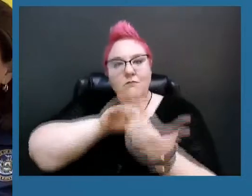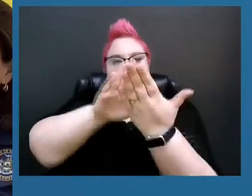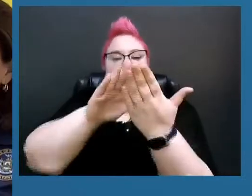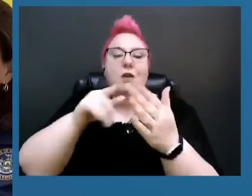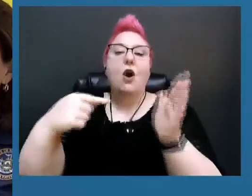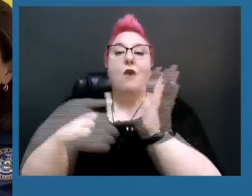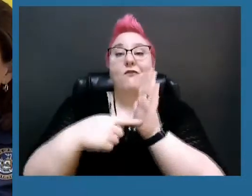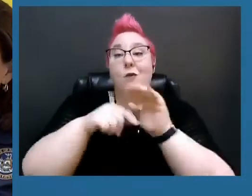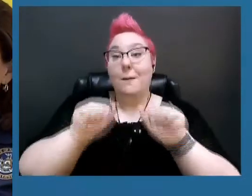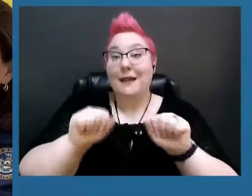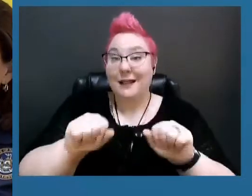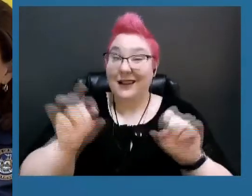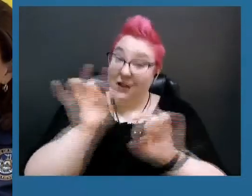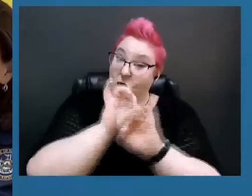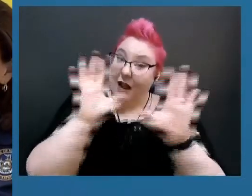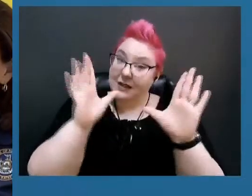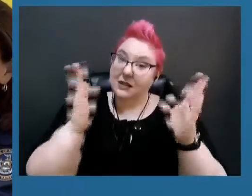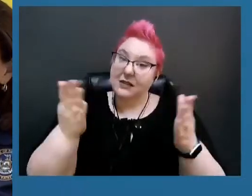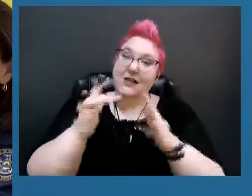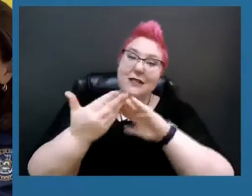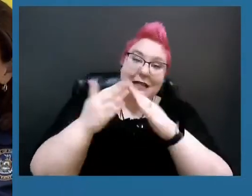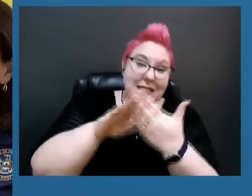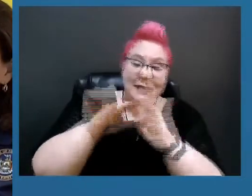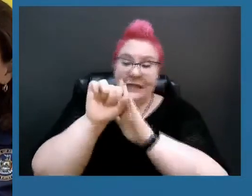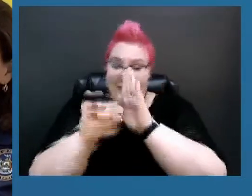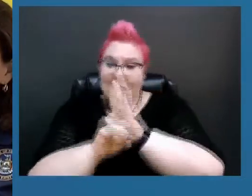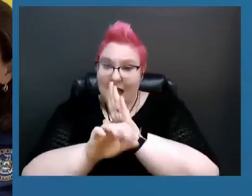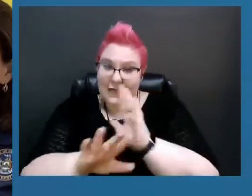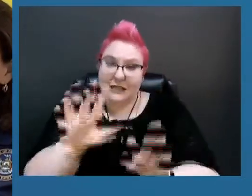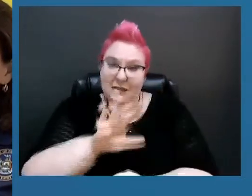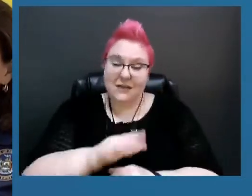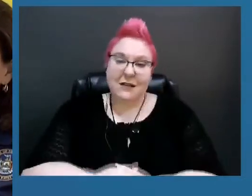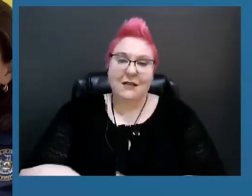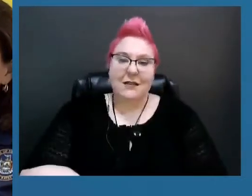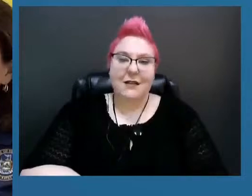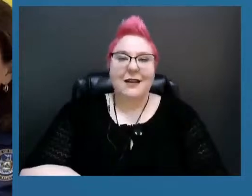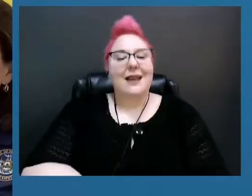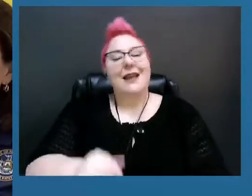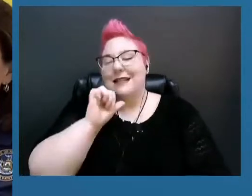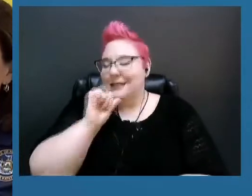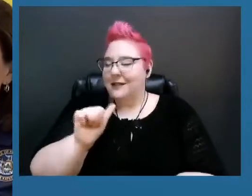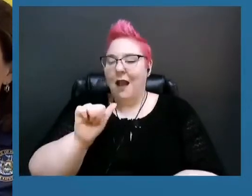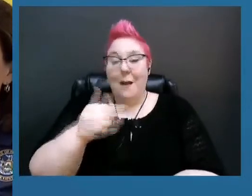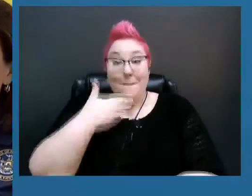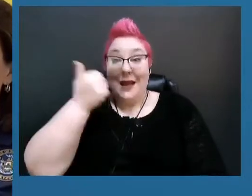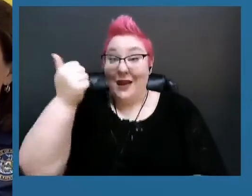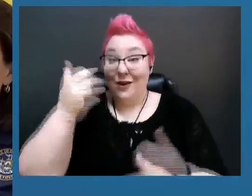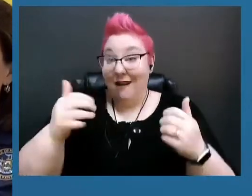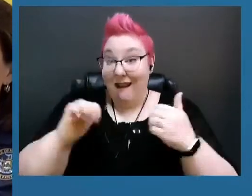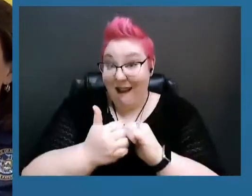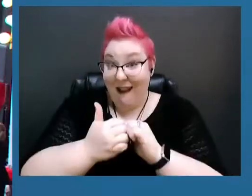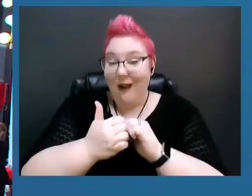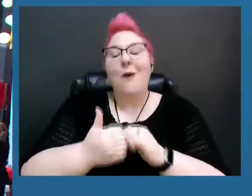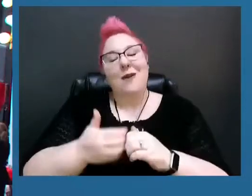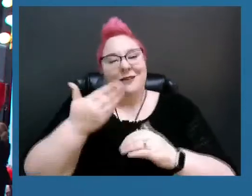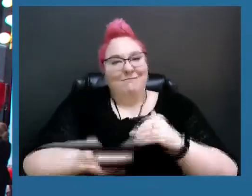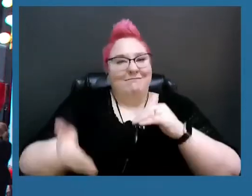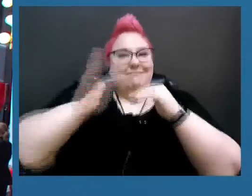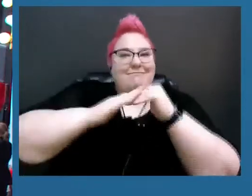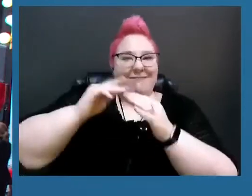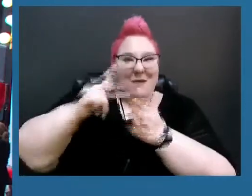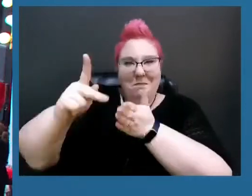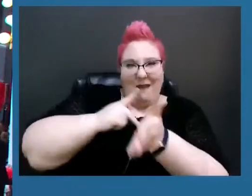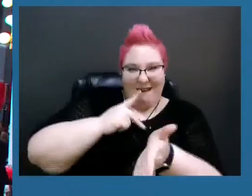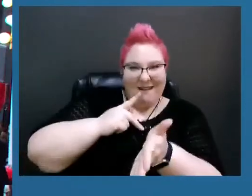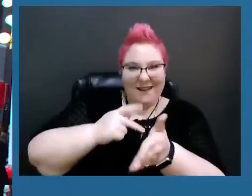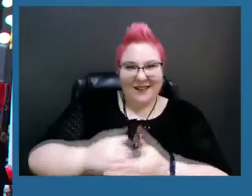affordability crisis in the city and the state. And there's no better way to do it than raising the wage. Am I right? So listen,